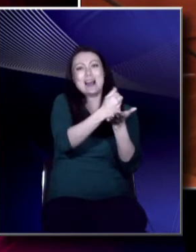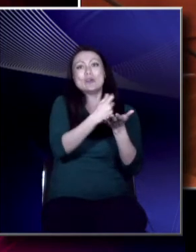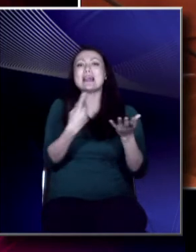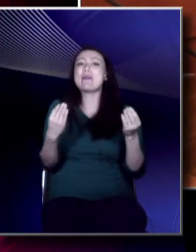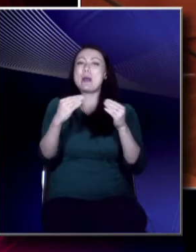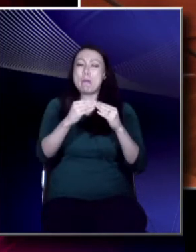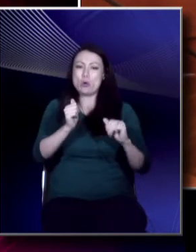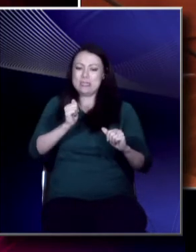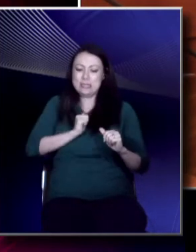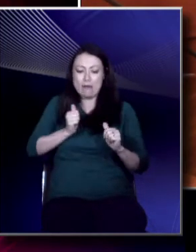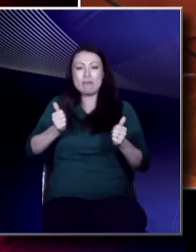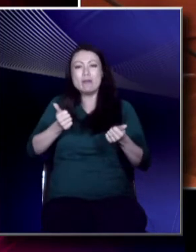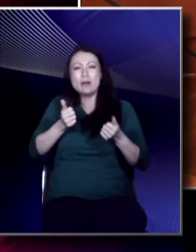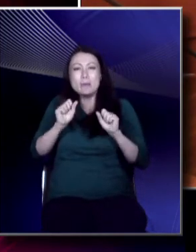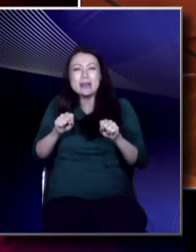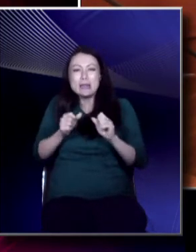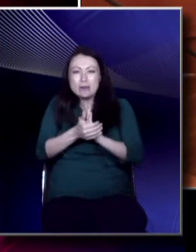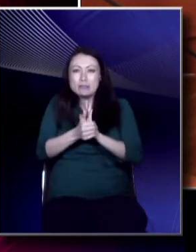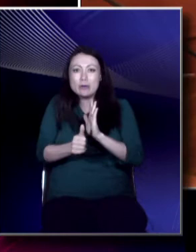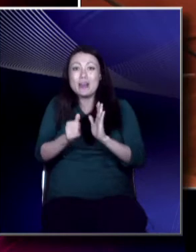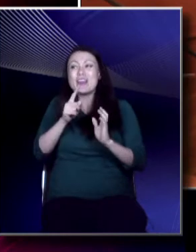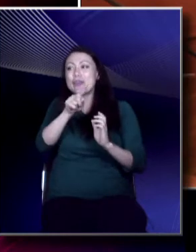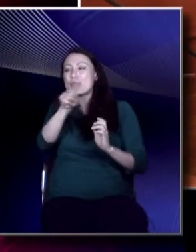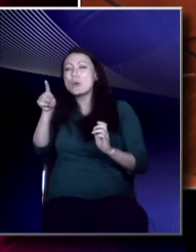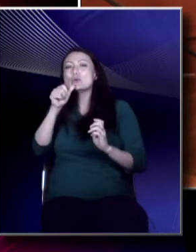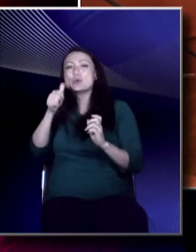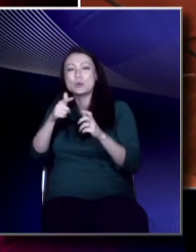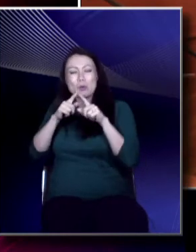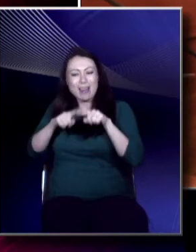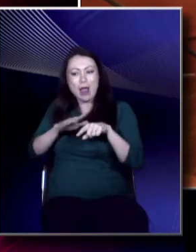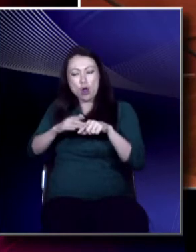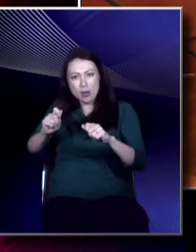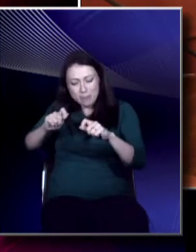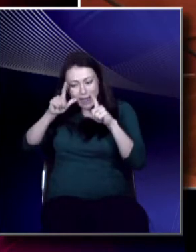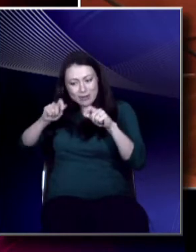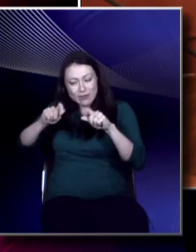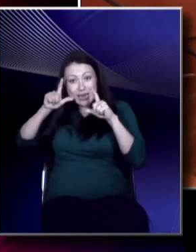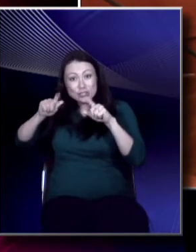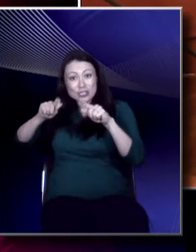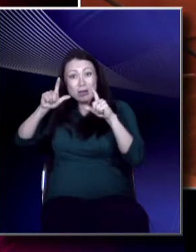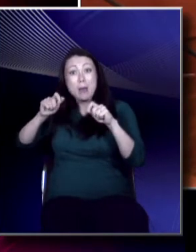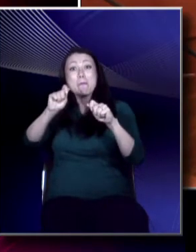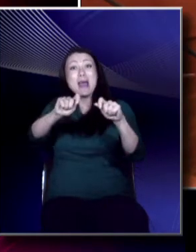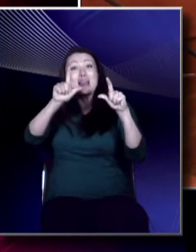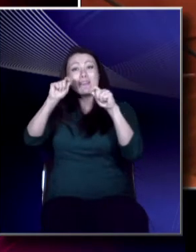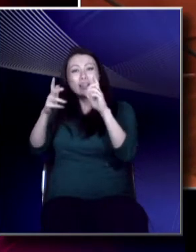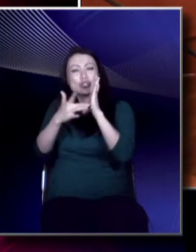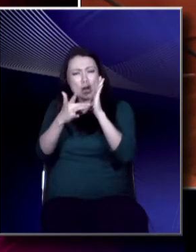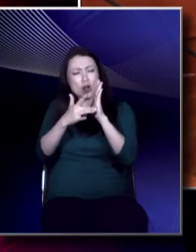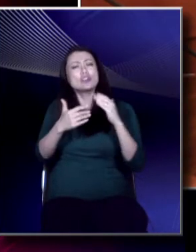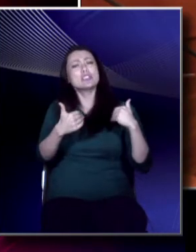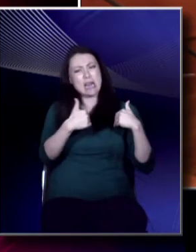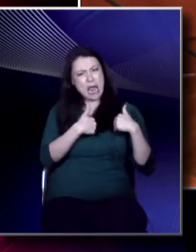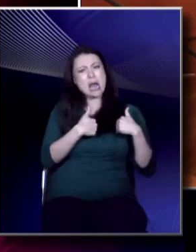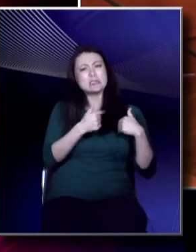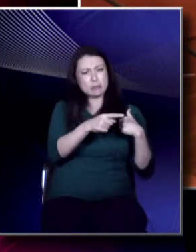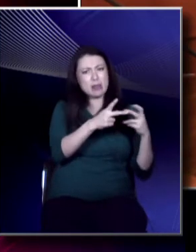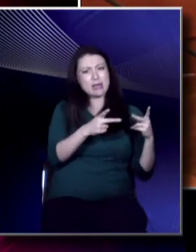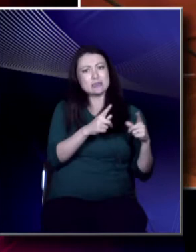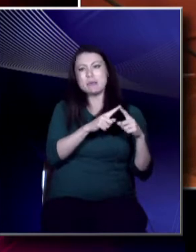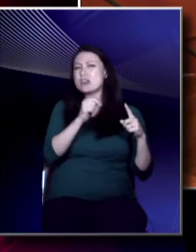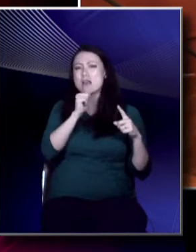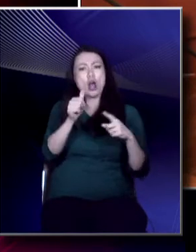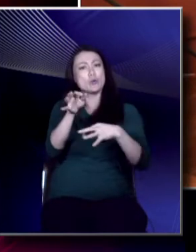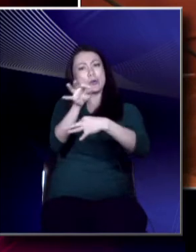self-sufficient than visually impaired readers that rely upon magnification. Magnification technology has its place, but should never replace a